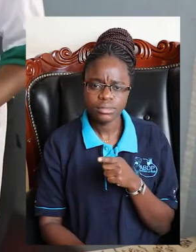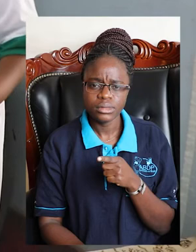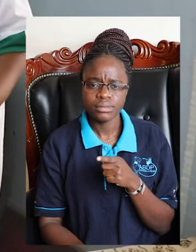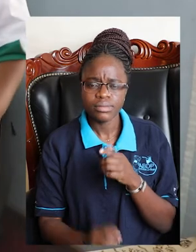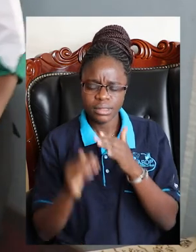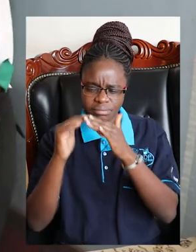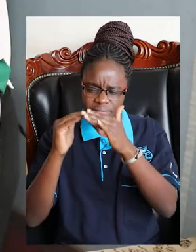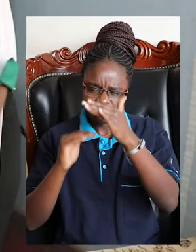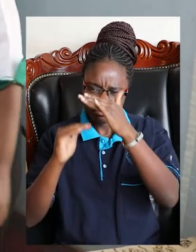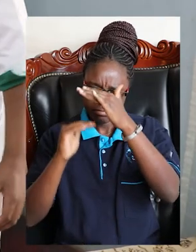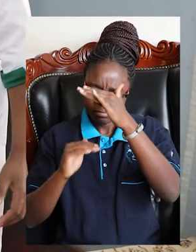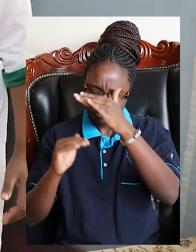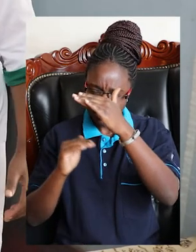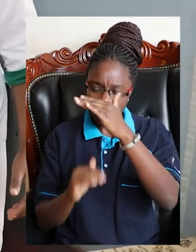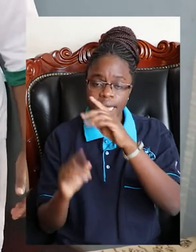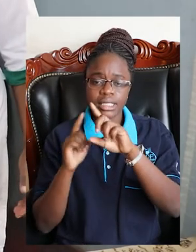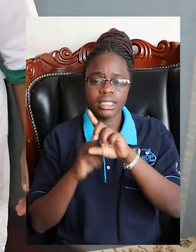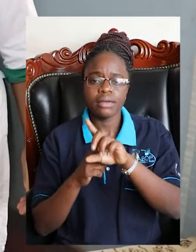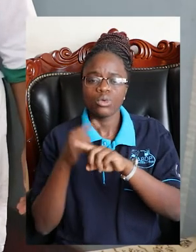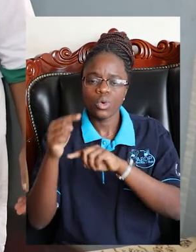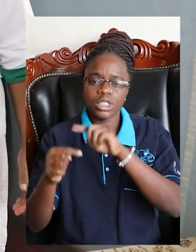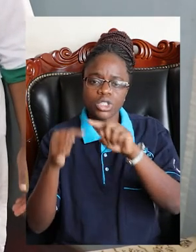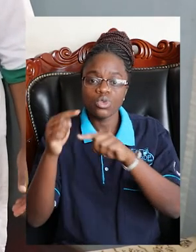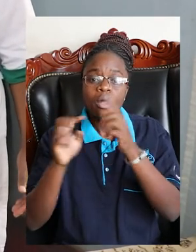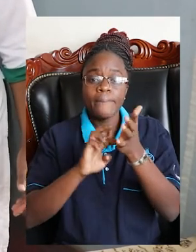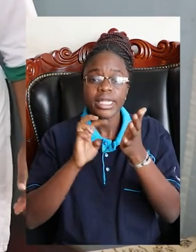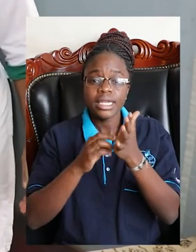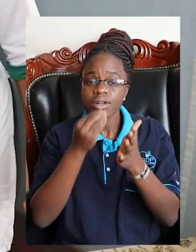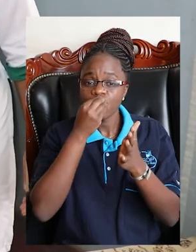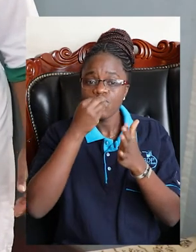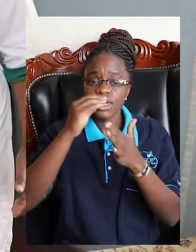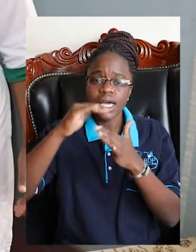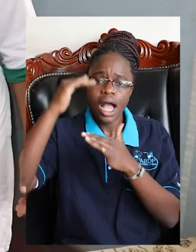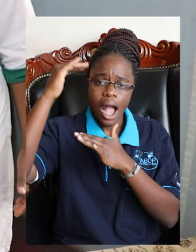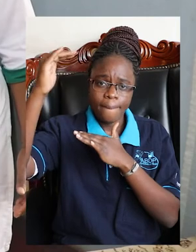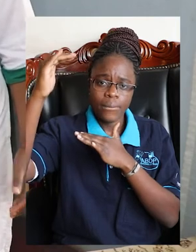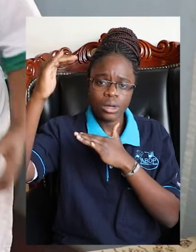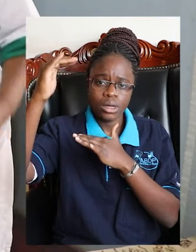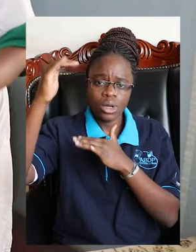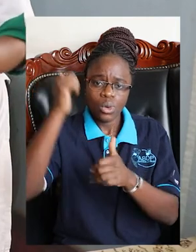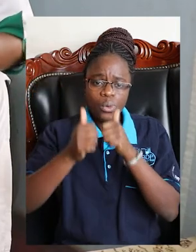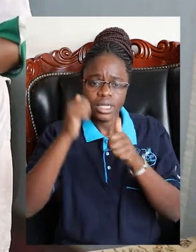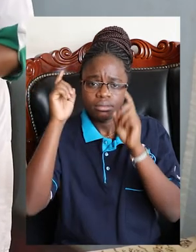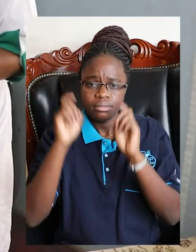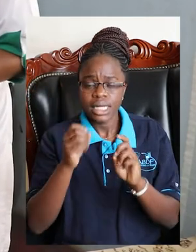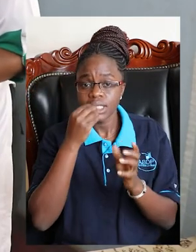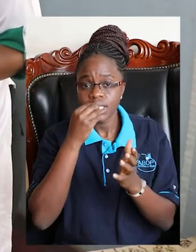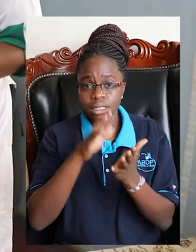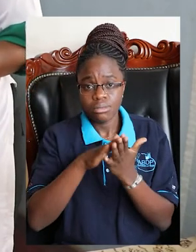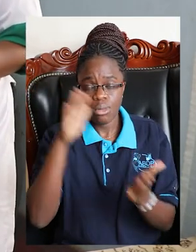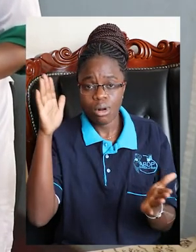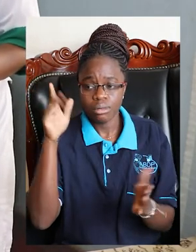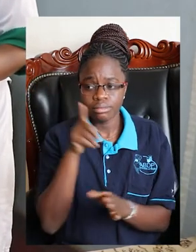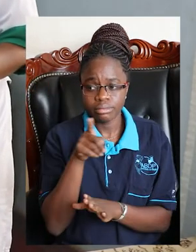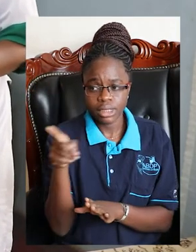as you look at the pyramid, it is reducing as you go up, which means the food that you should eat maybe more, it is